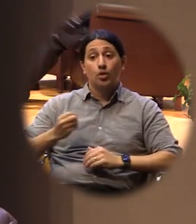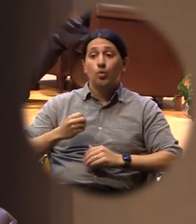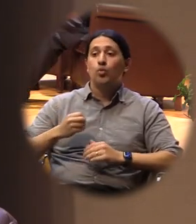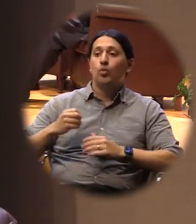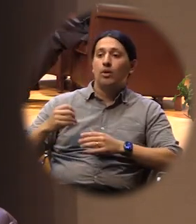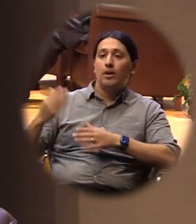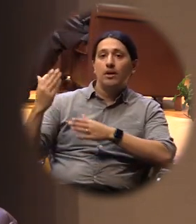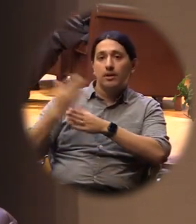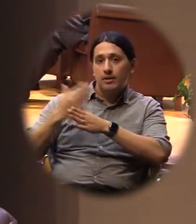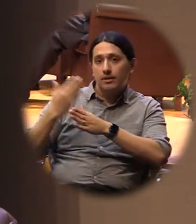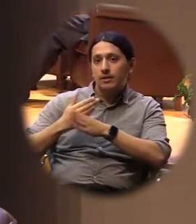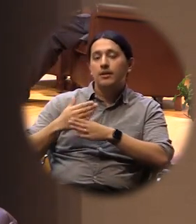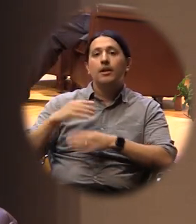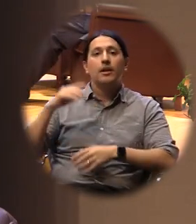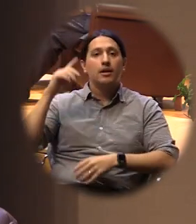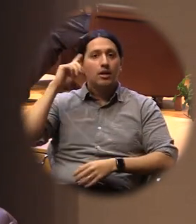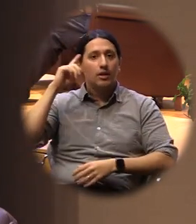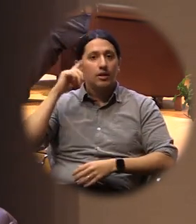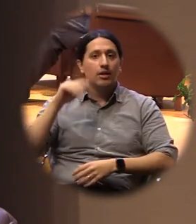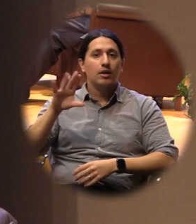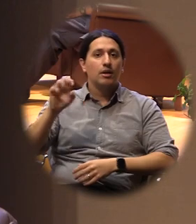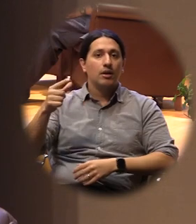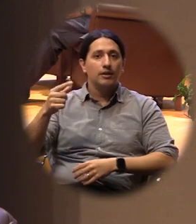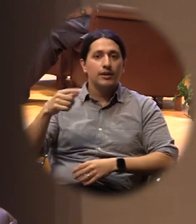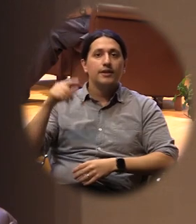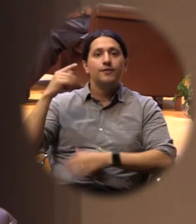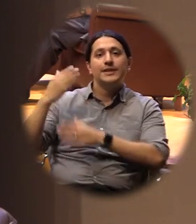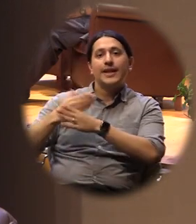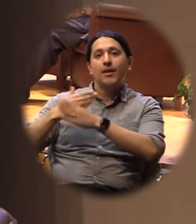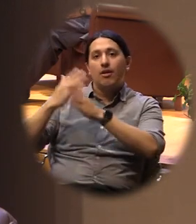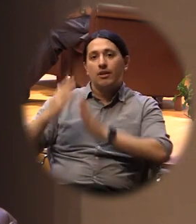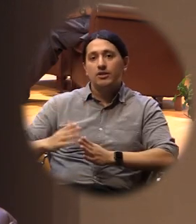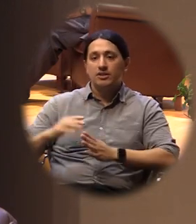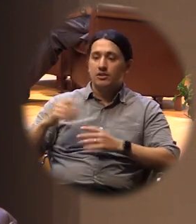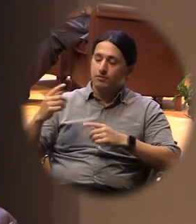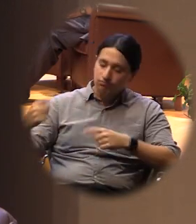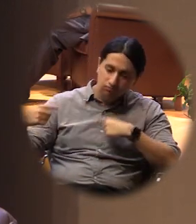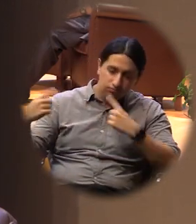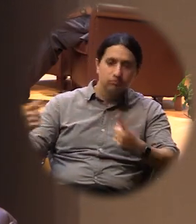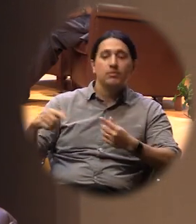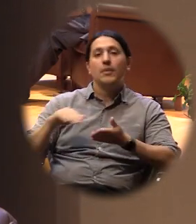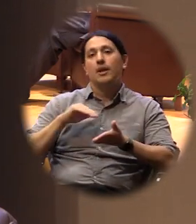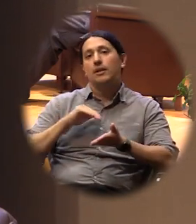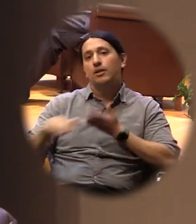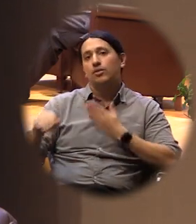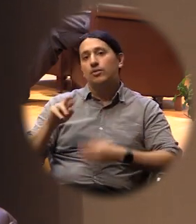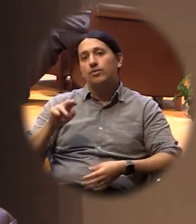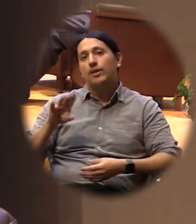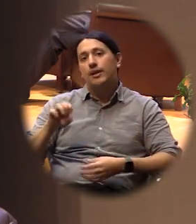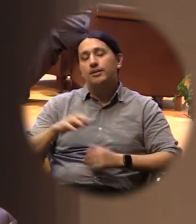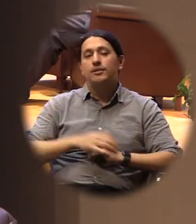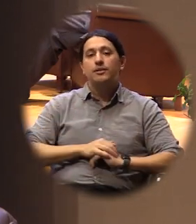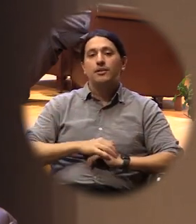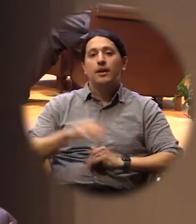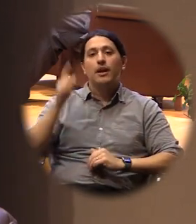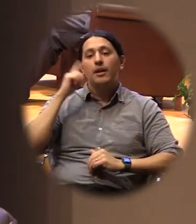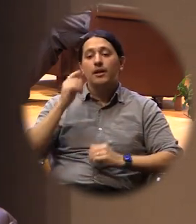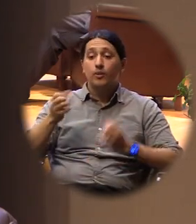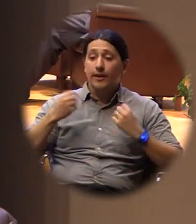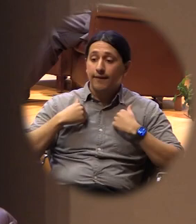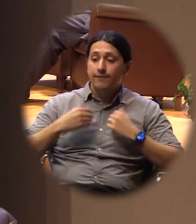is really has excluded race from the very beginning. And I think there are a number